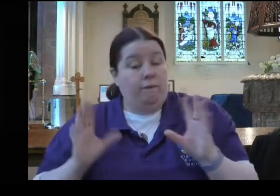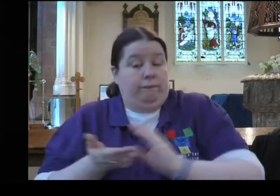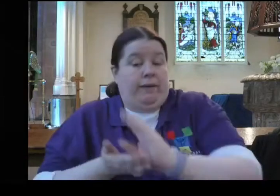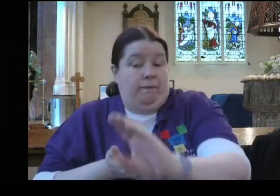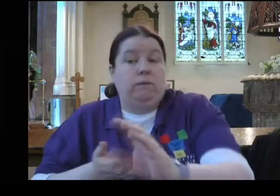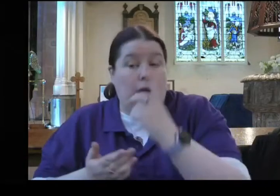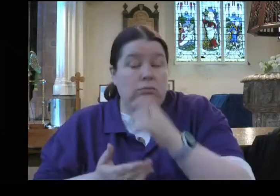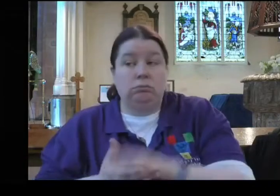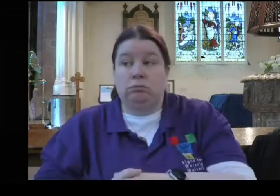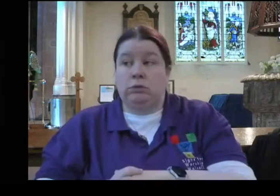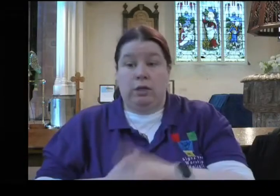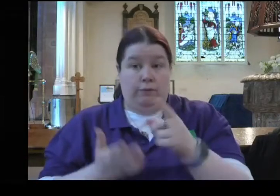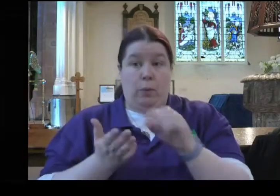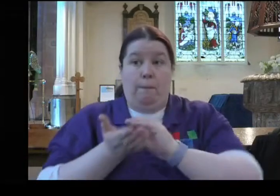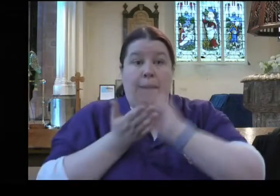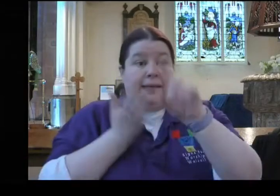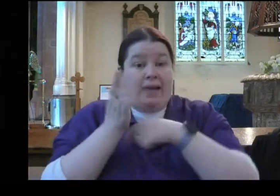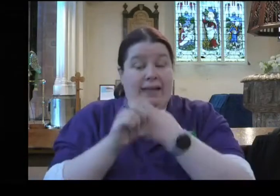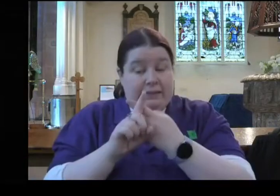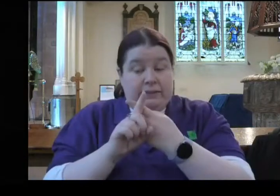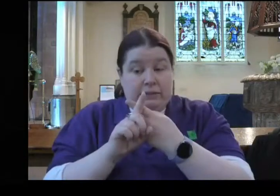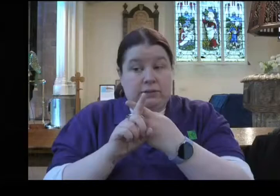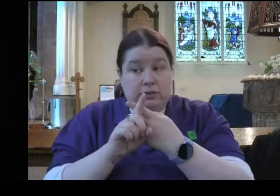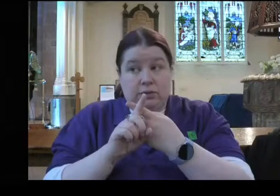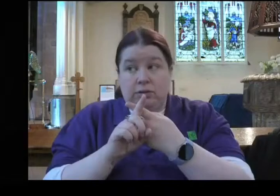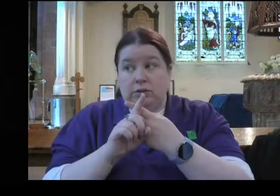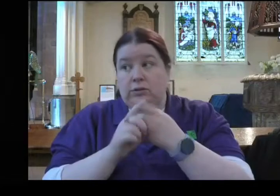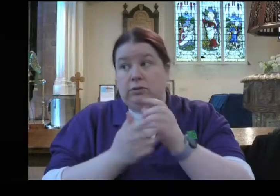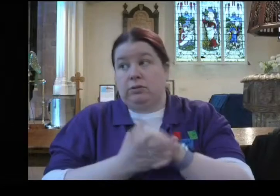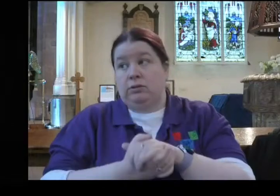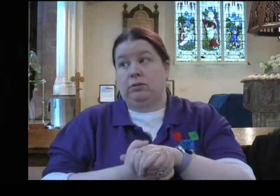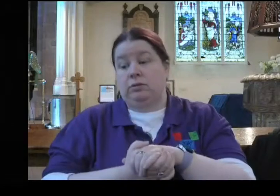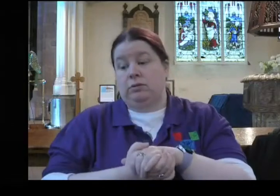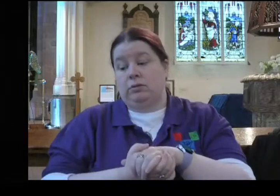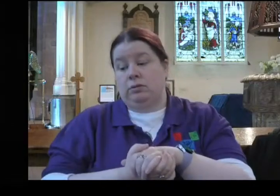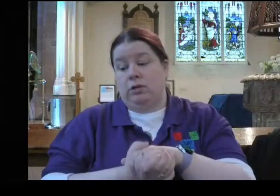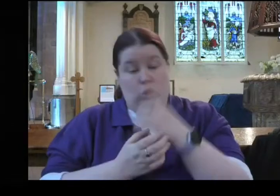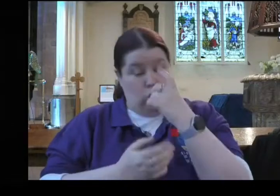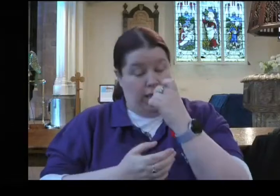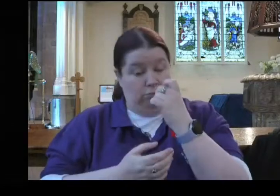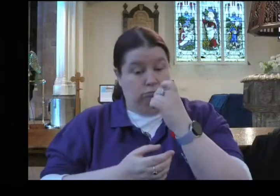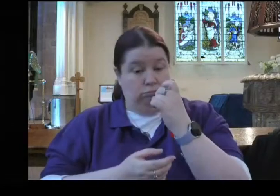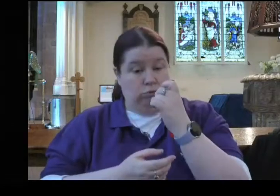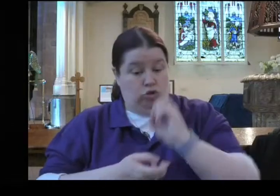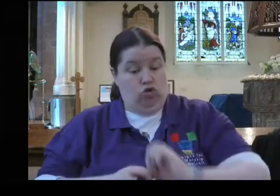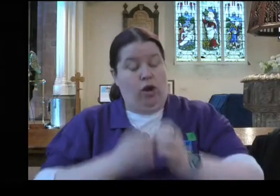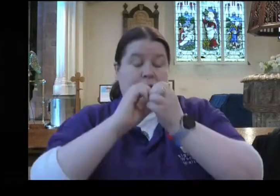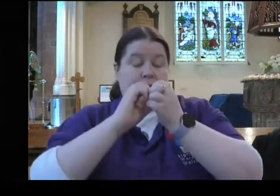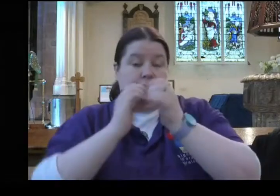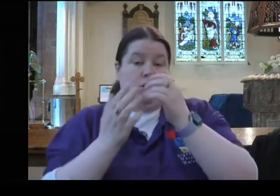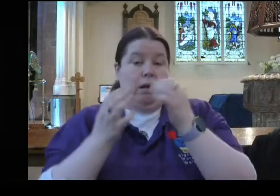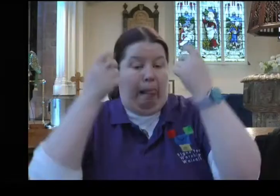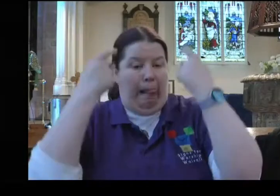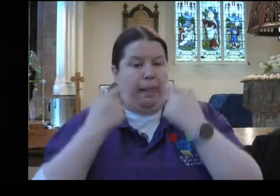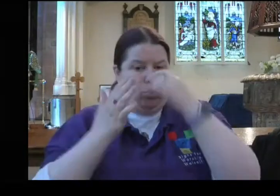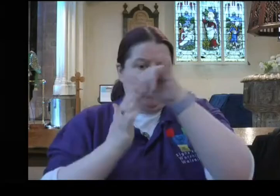There are many other ways. If you're a taxpayer, another way you can give to the church is to do it in your will, give a legacy. You can only usually